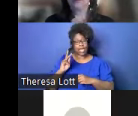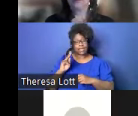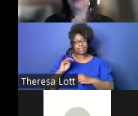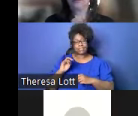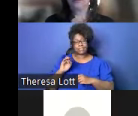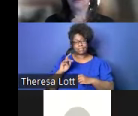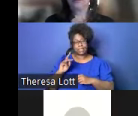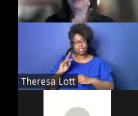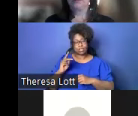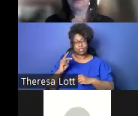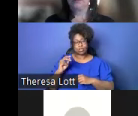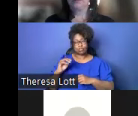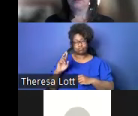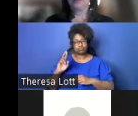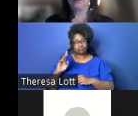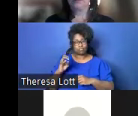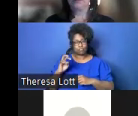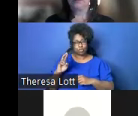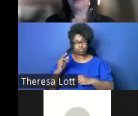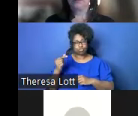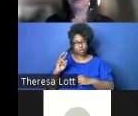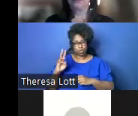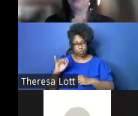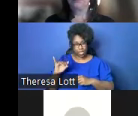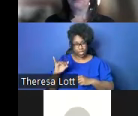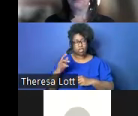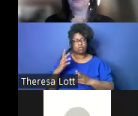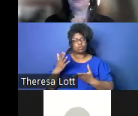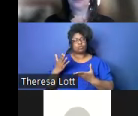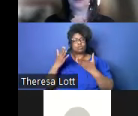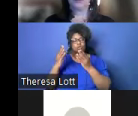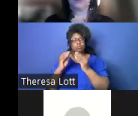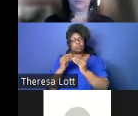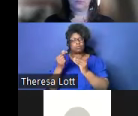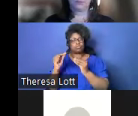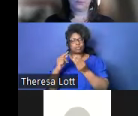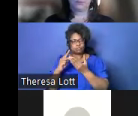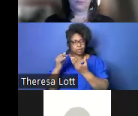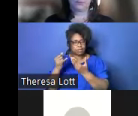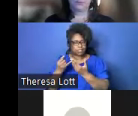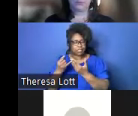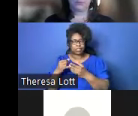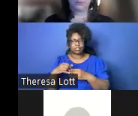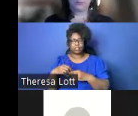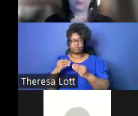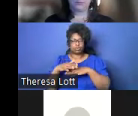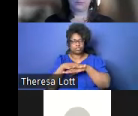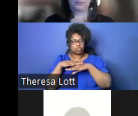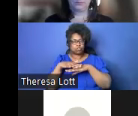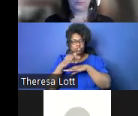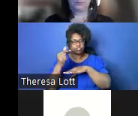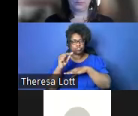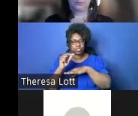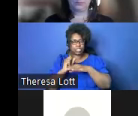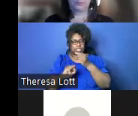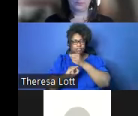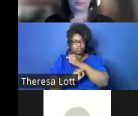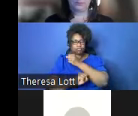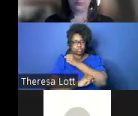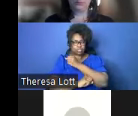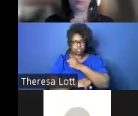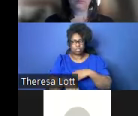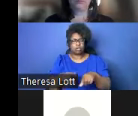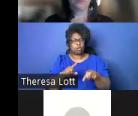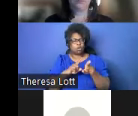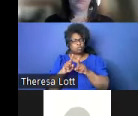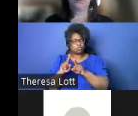would propose more intensive green infrastructure projects, some more surface green infrastructure projects, but also